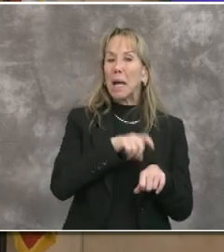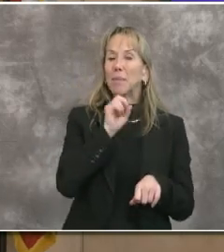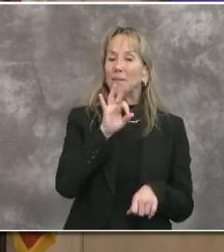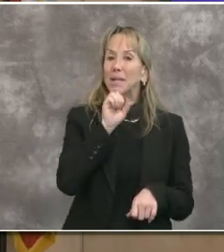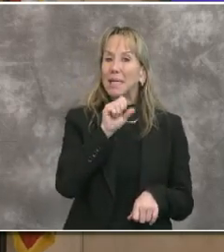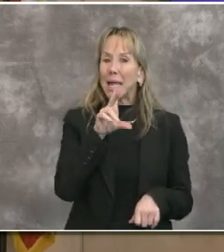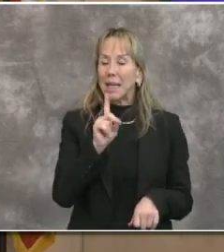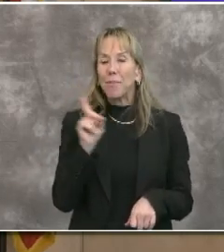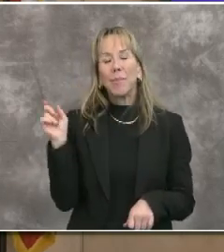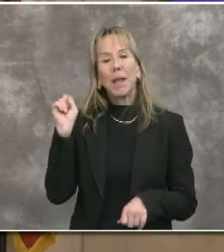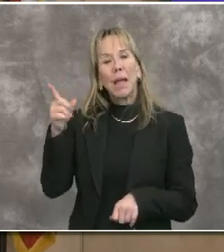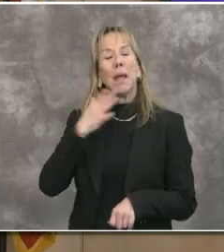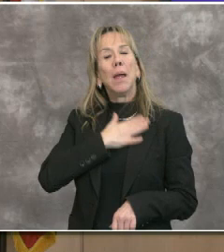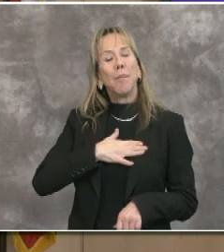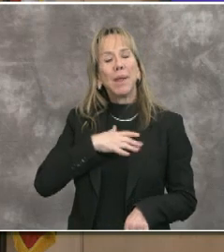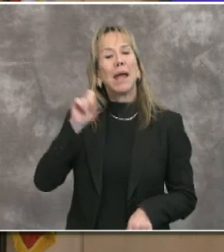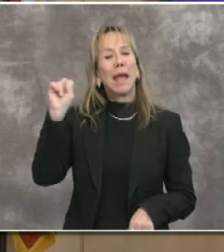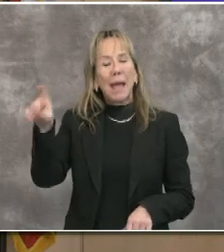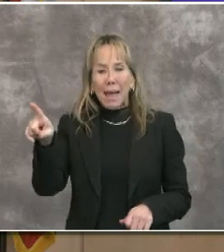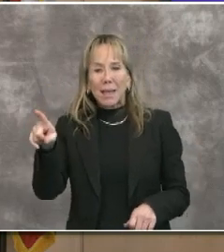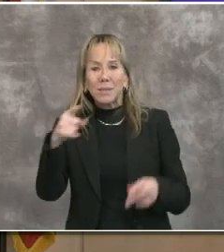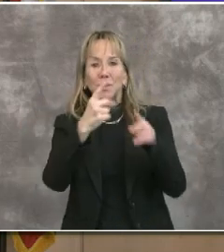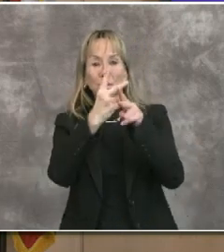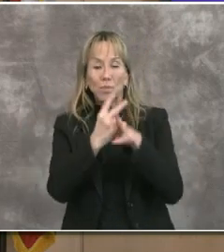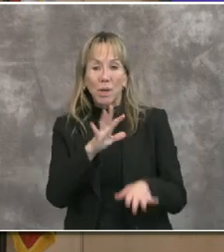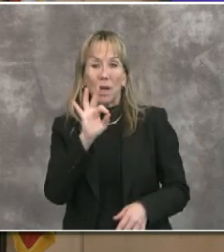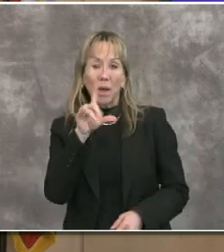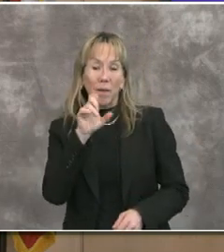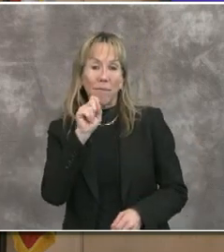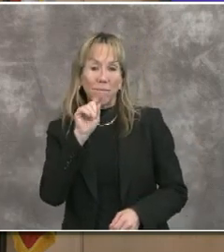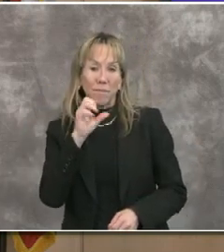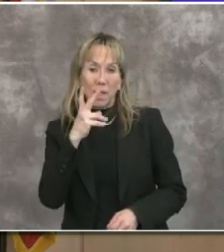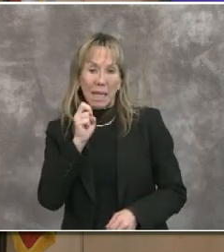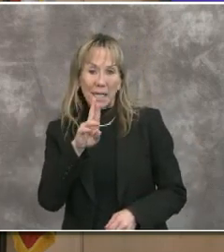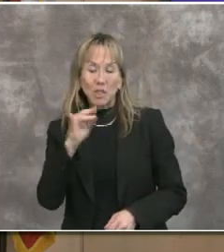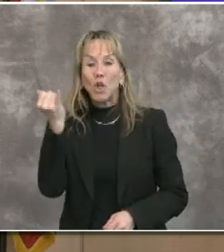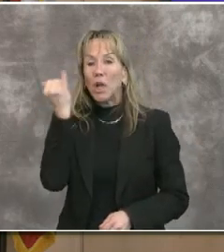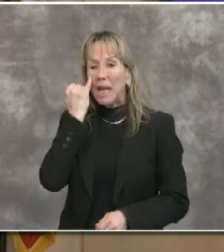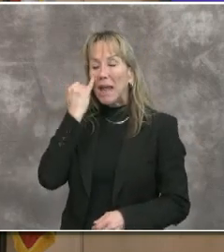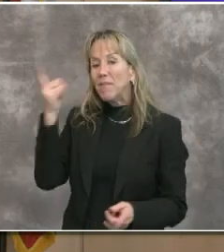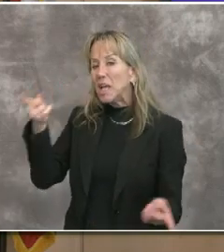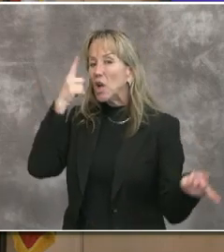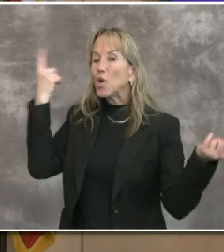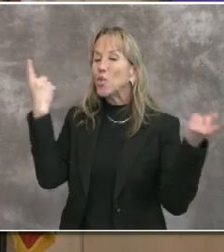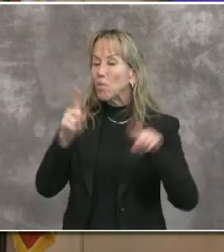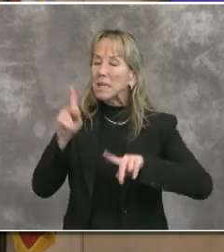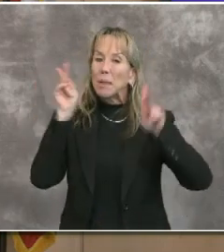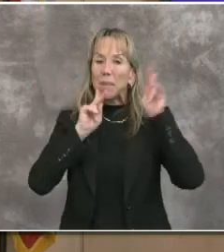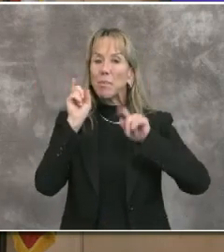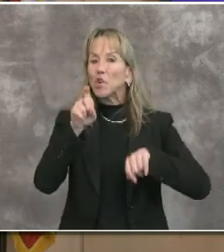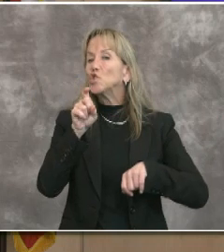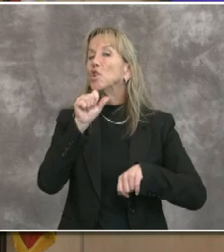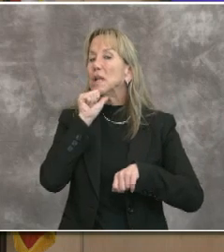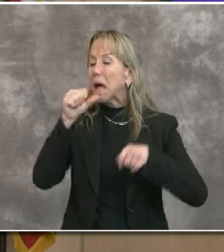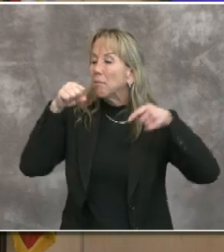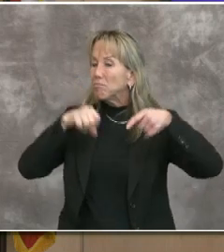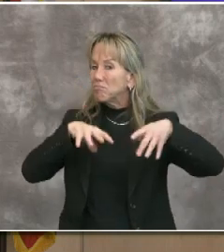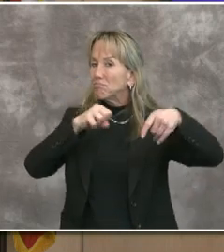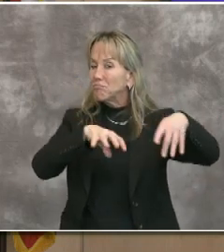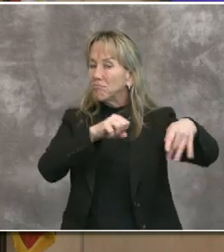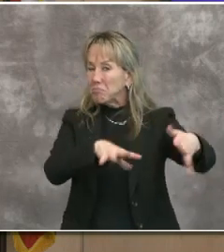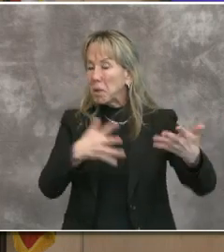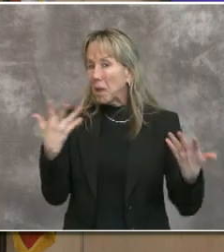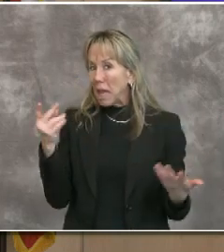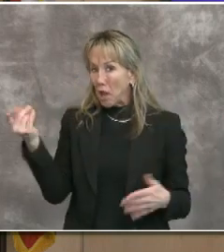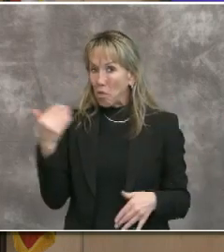Fletcher if he supports Sheriff Gore's decision not to cite Encinitas protesters Sunday and whether he will offer new guidelines for public